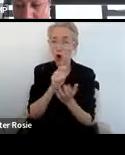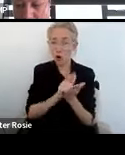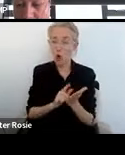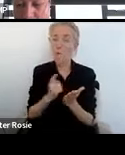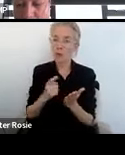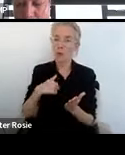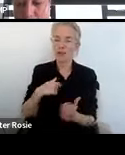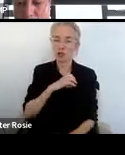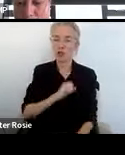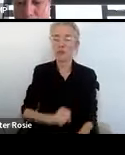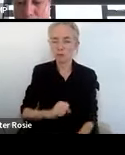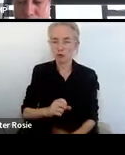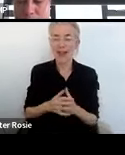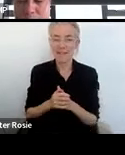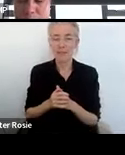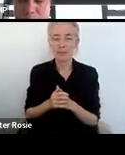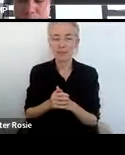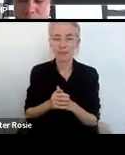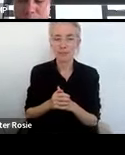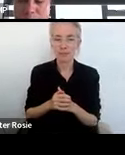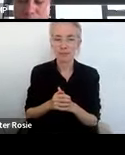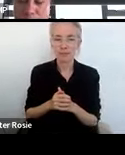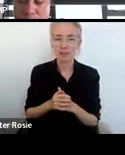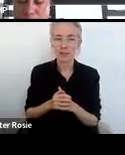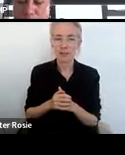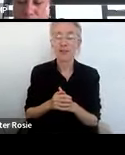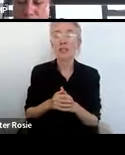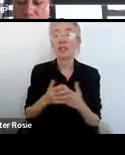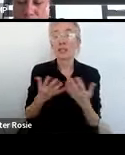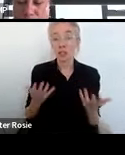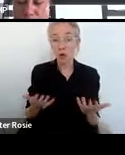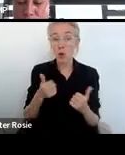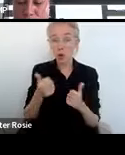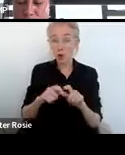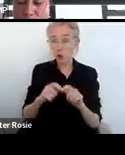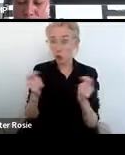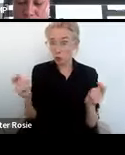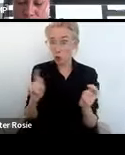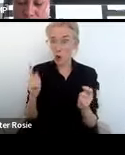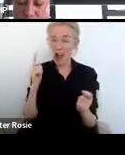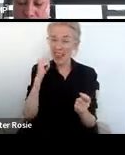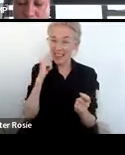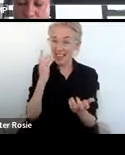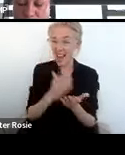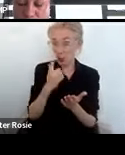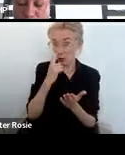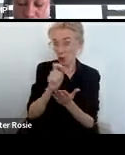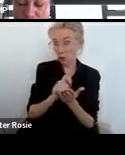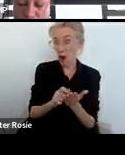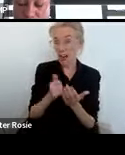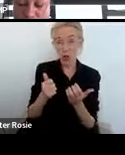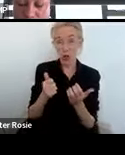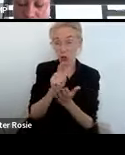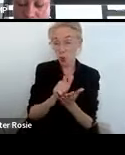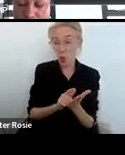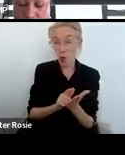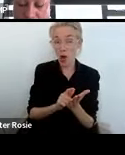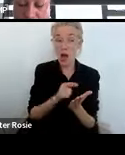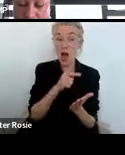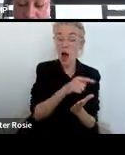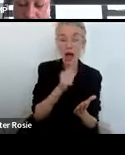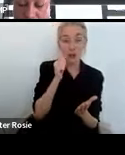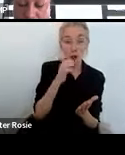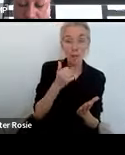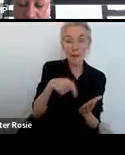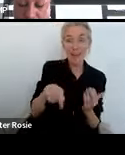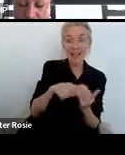The good news is that despite what the bureaucrats might say, it's not difficult. They might, for example, say that business will be against it, but this is a myth